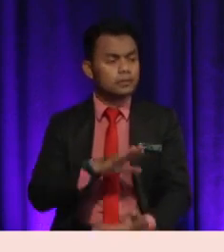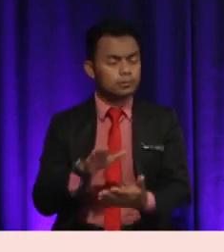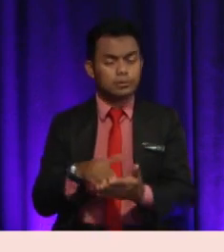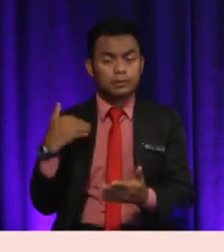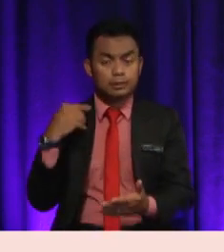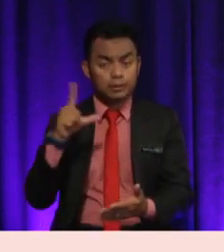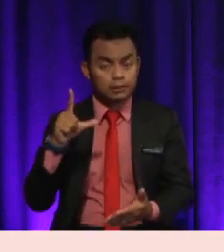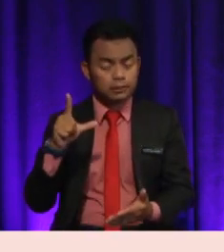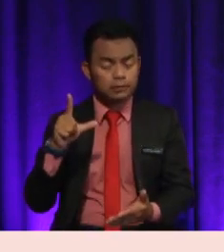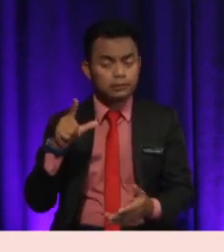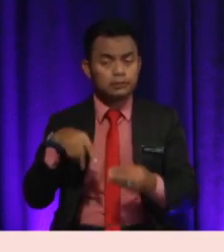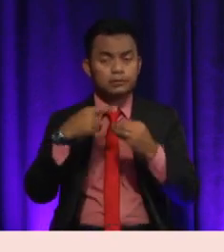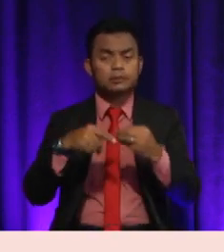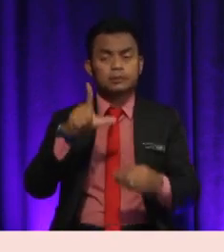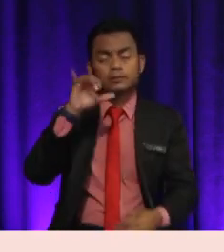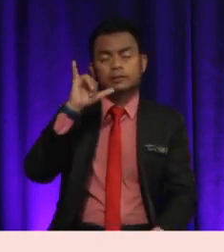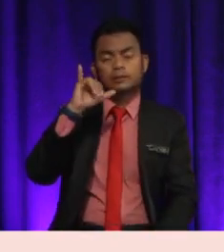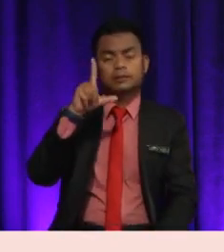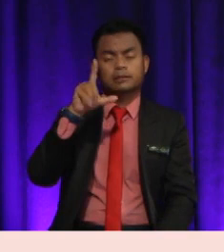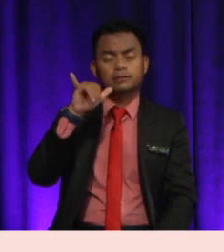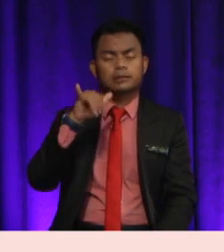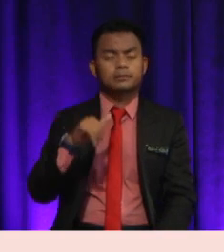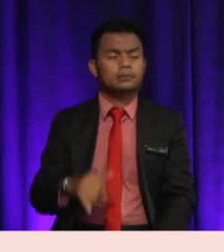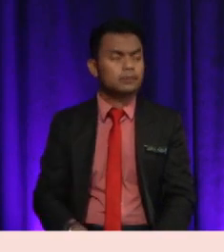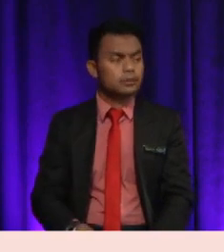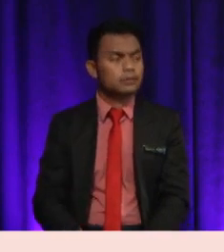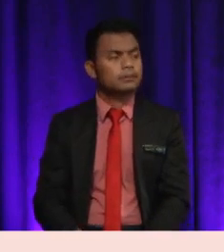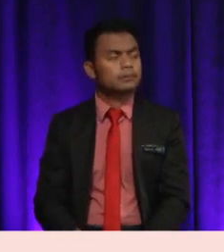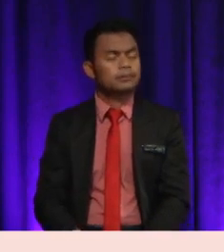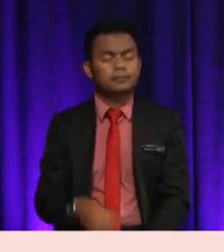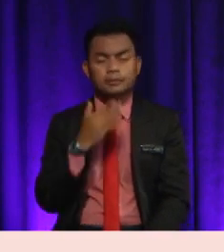she really wants to get the camera. Okay, thank you, Alicia.